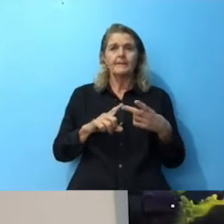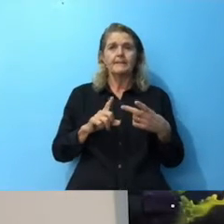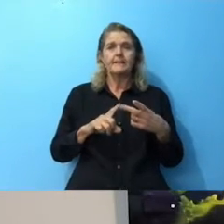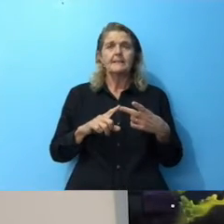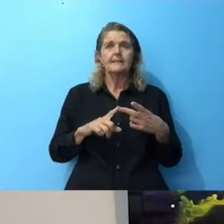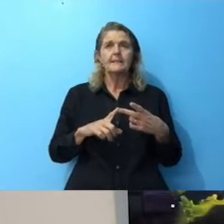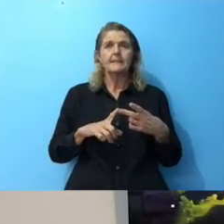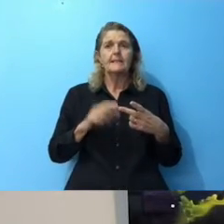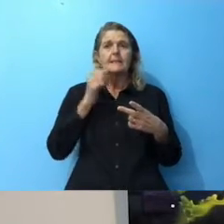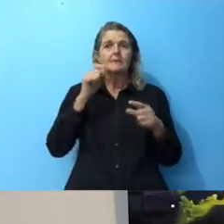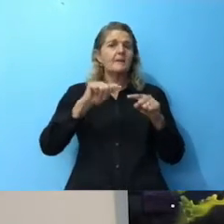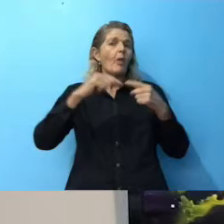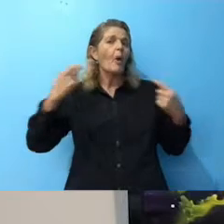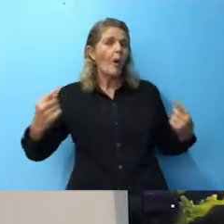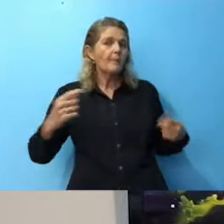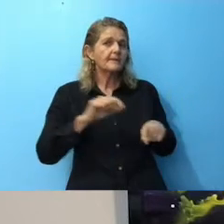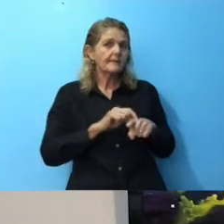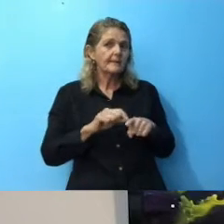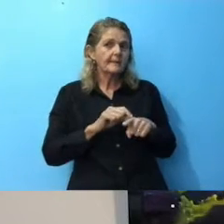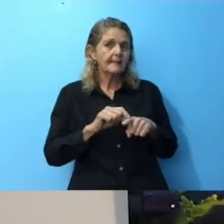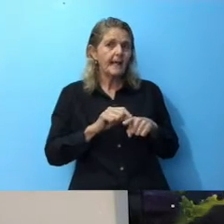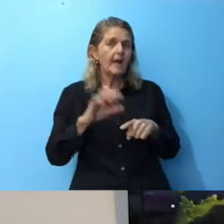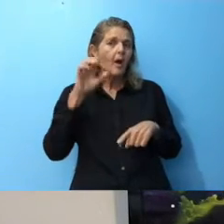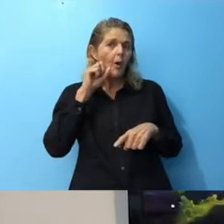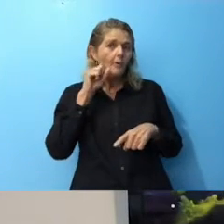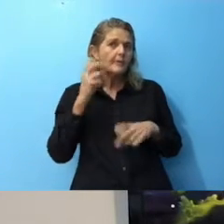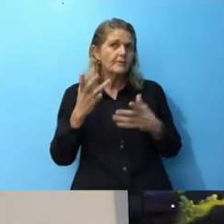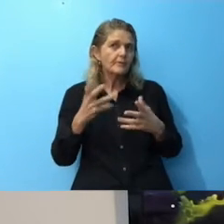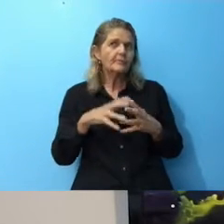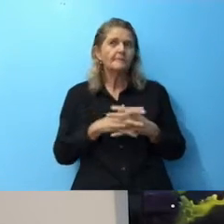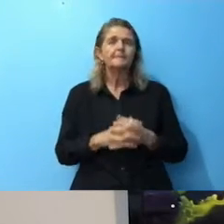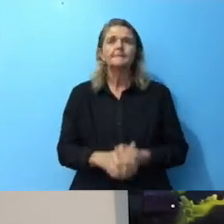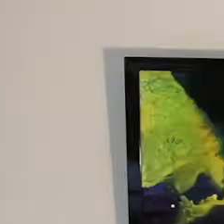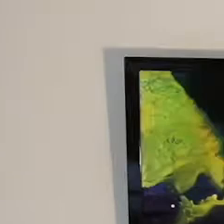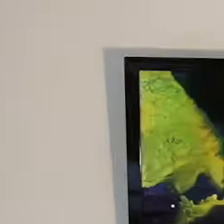again with a little bit of its opposite, orange.